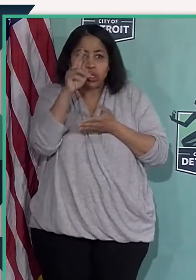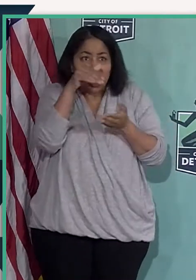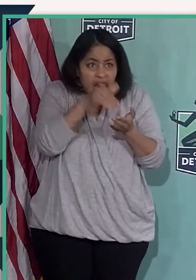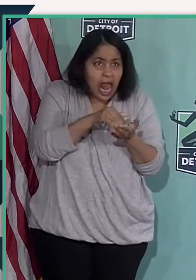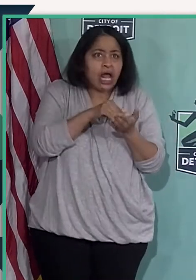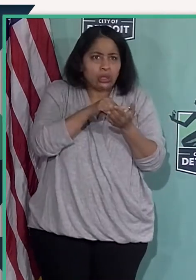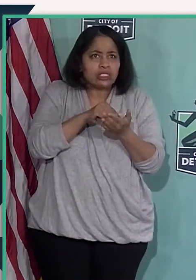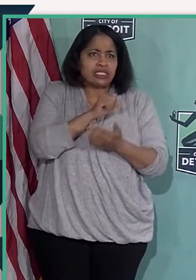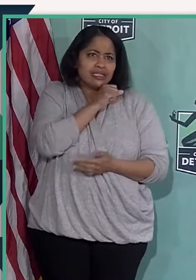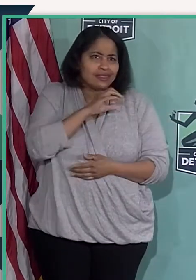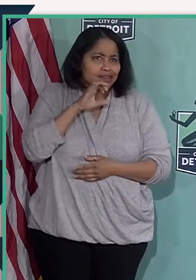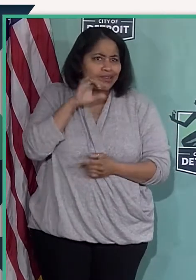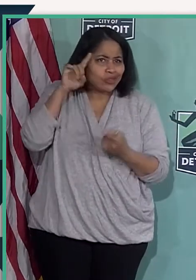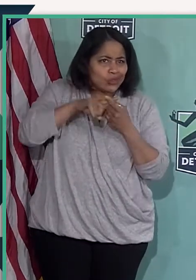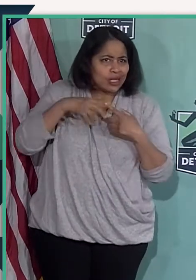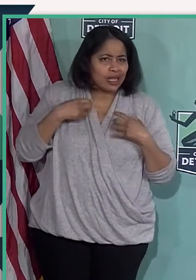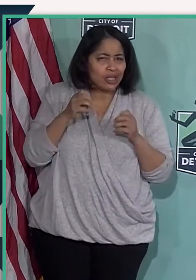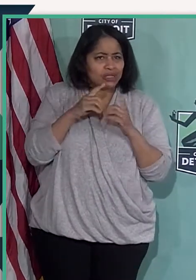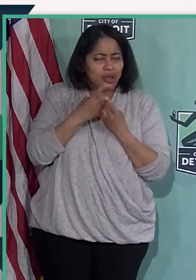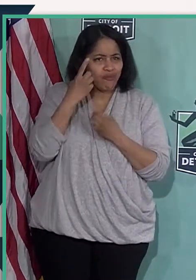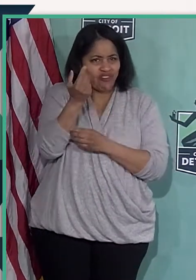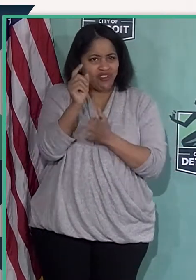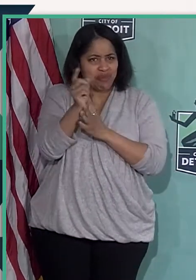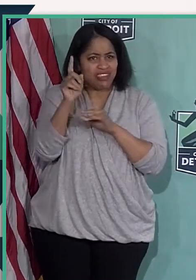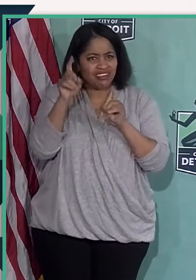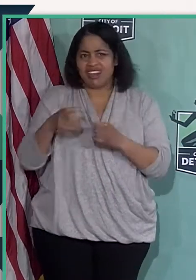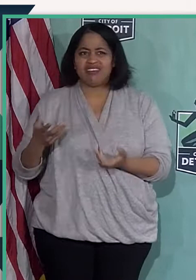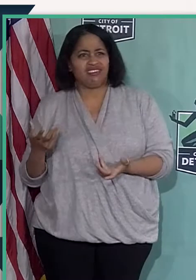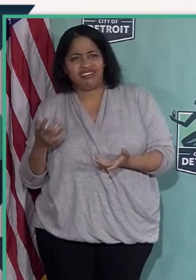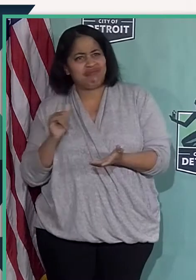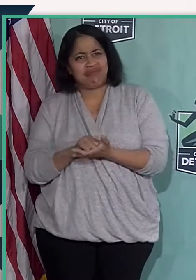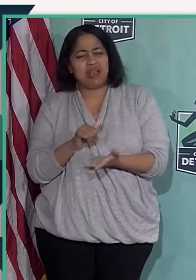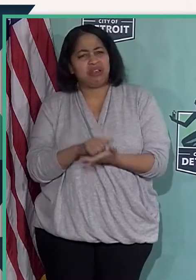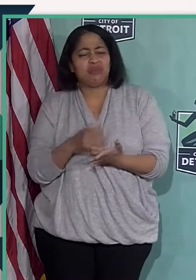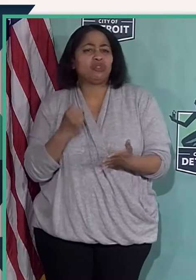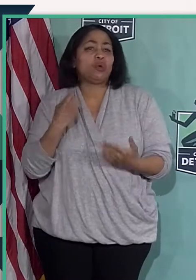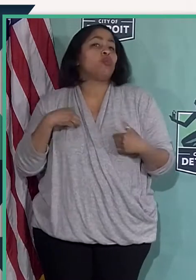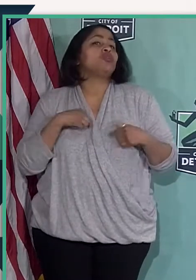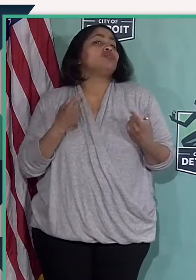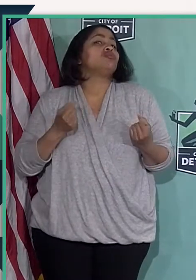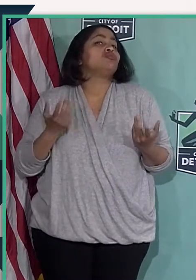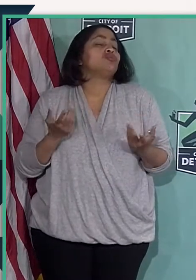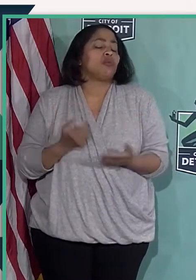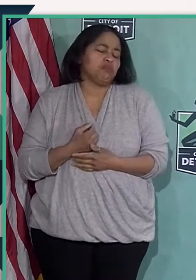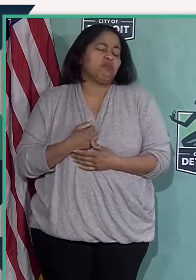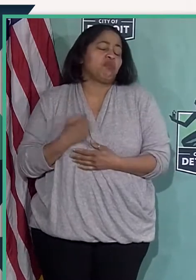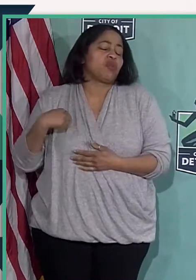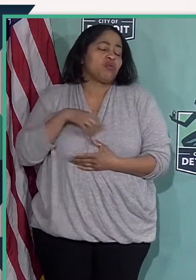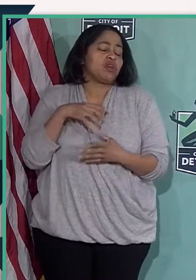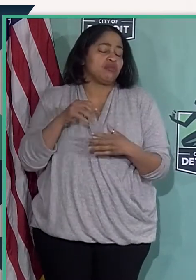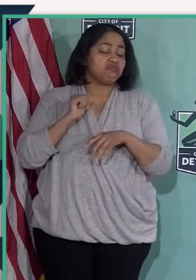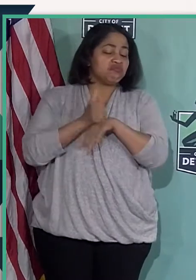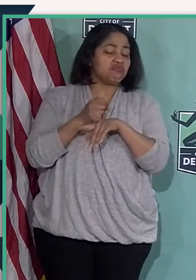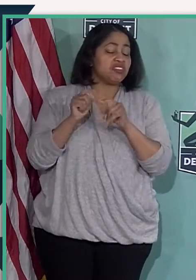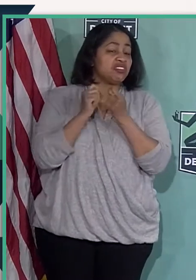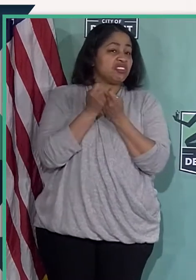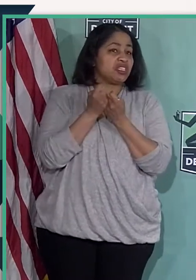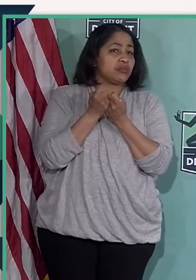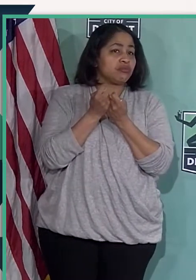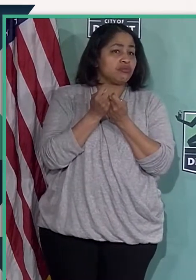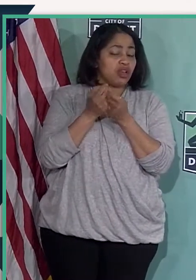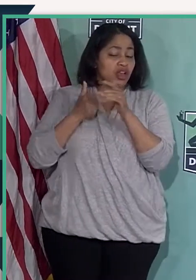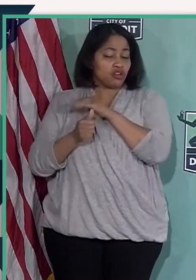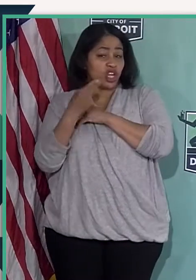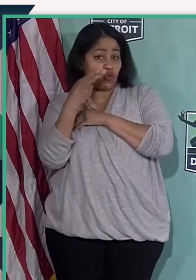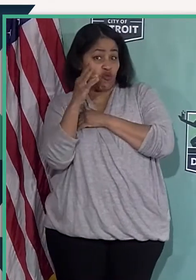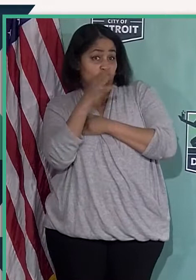our health department for the 15-minute tests. And so what we did was get a team based out of Henry Ford to